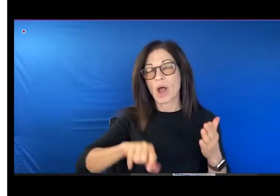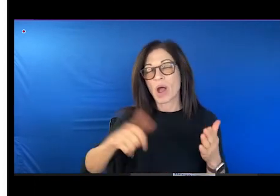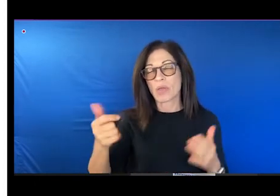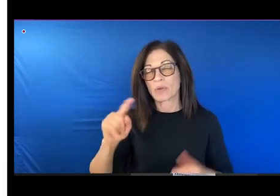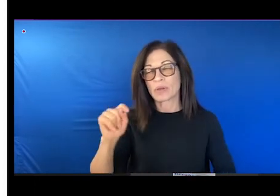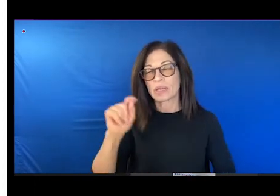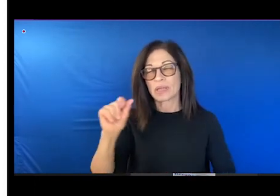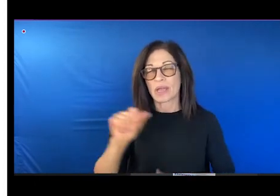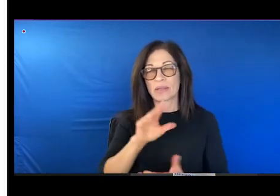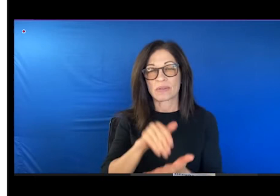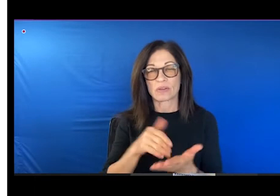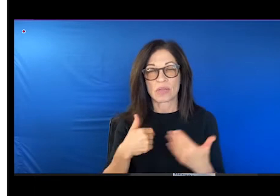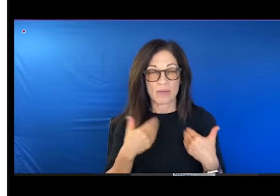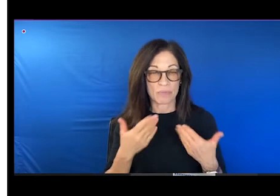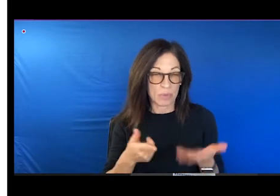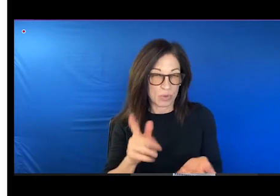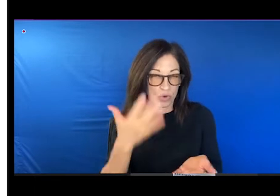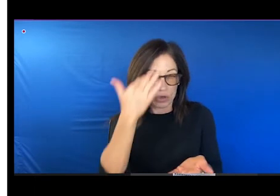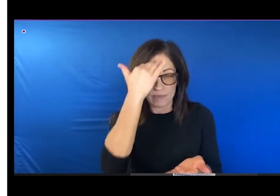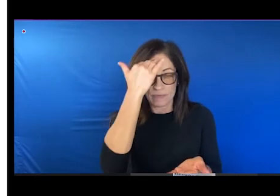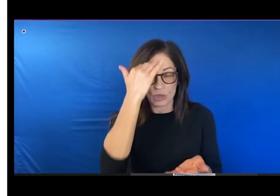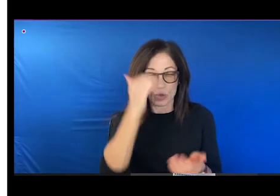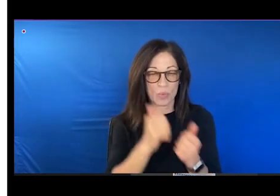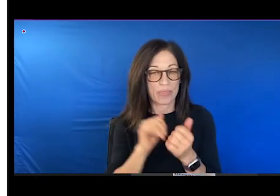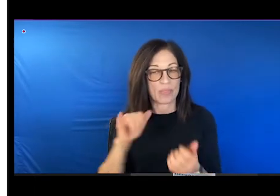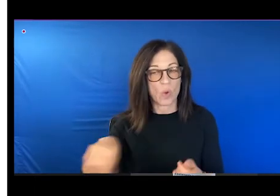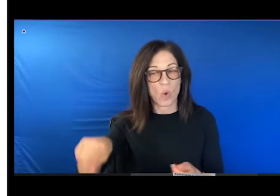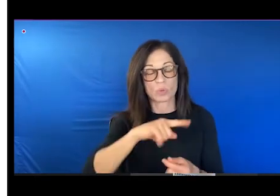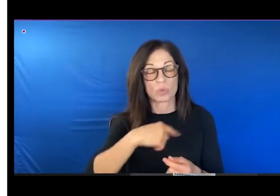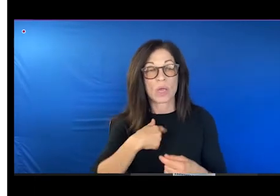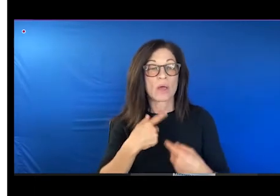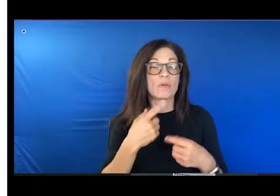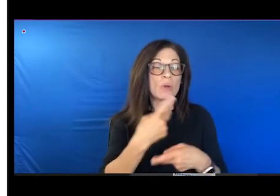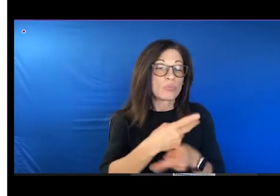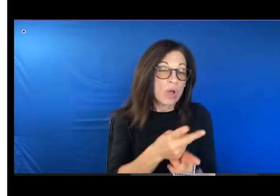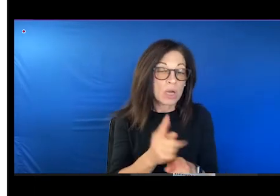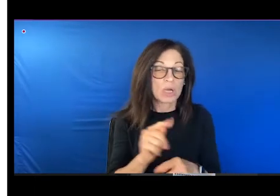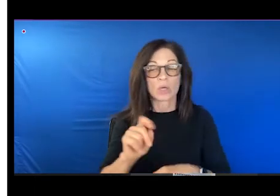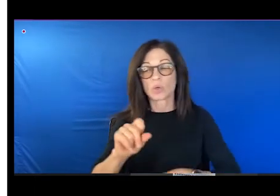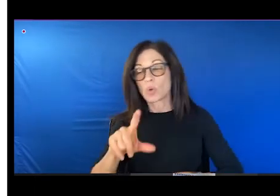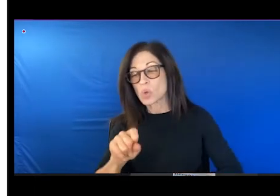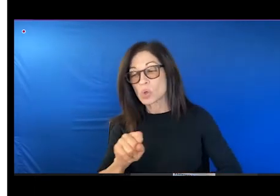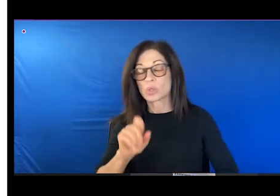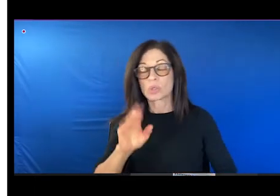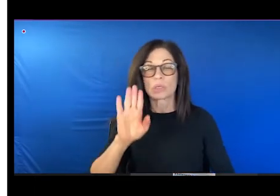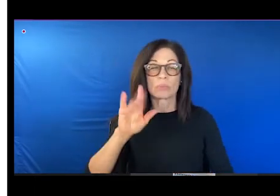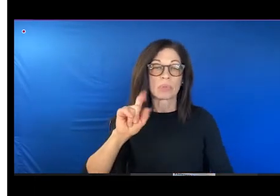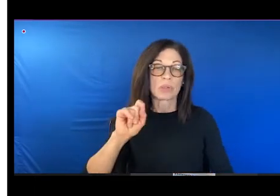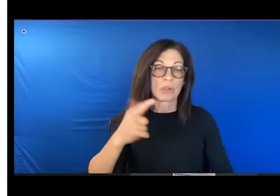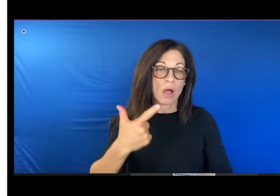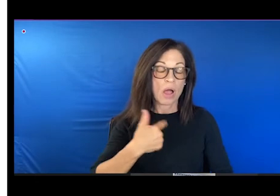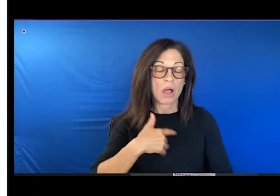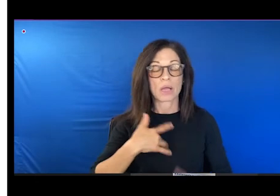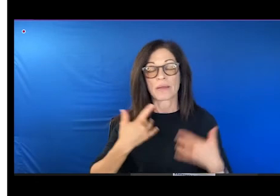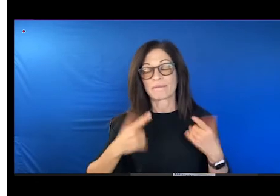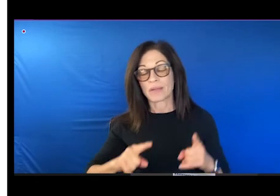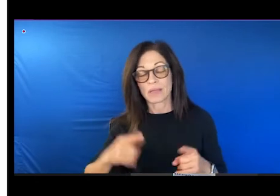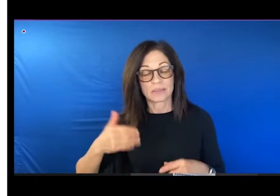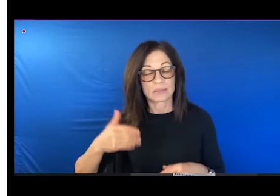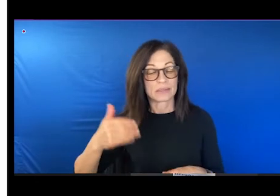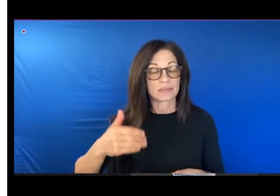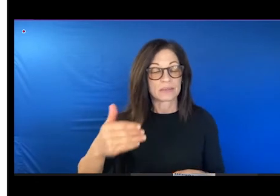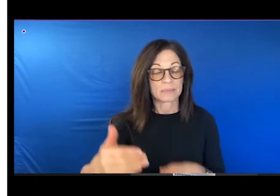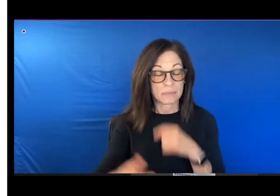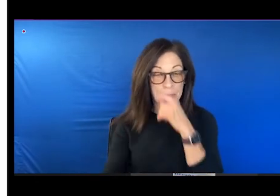similar to what other TA centers have that you might be familiar with. We've got products and tools. We have a blog. We've got